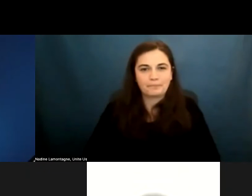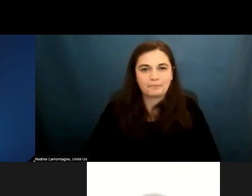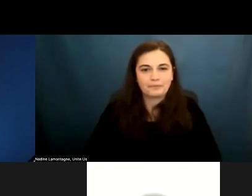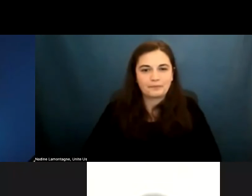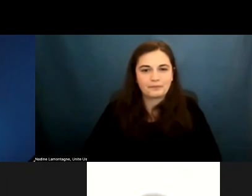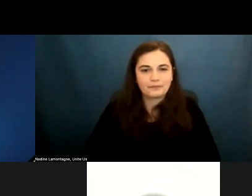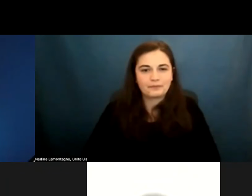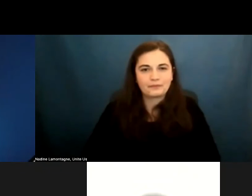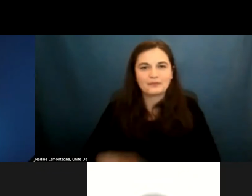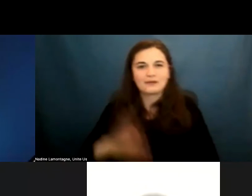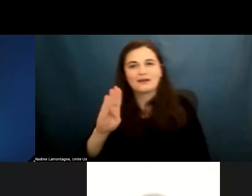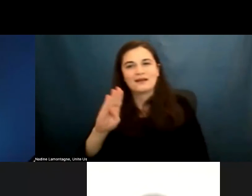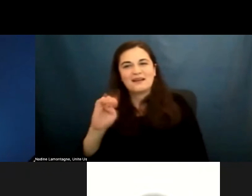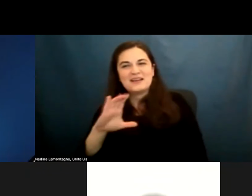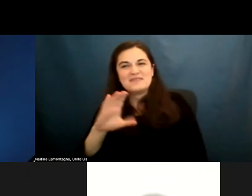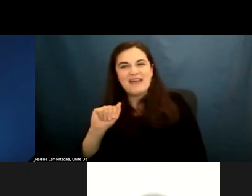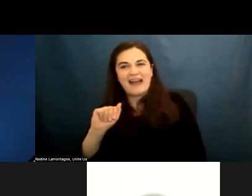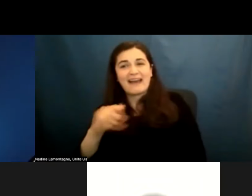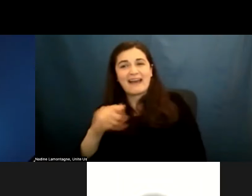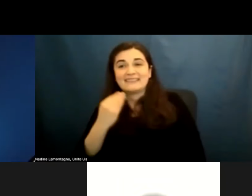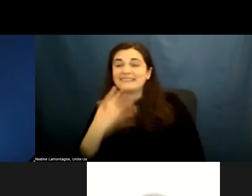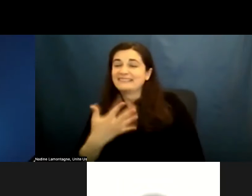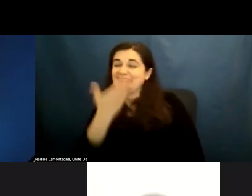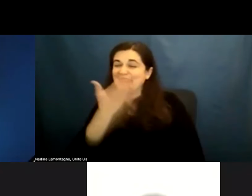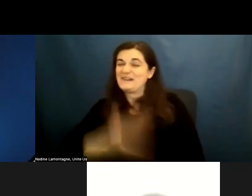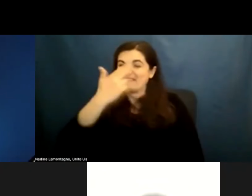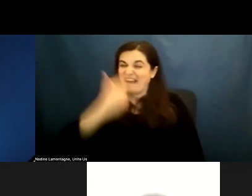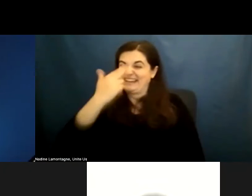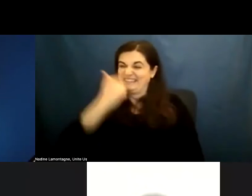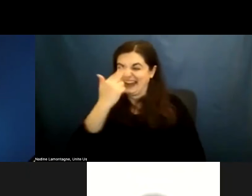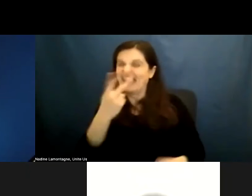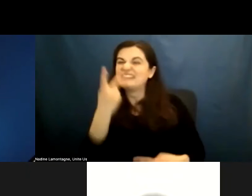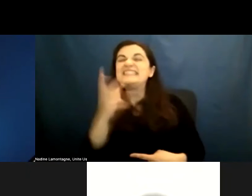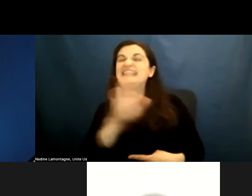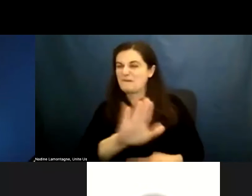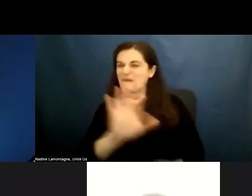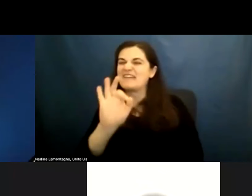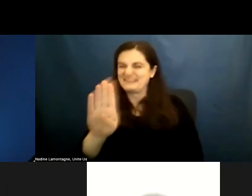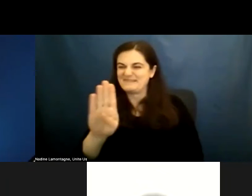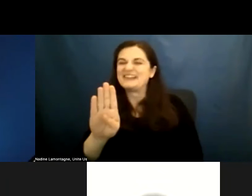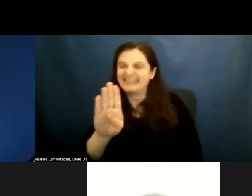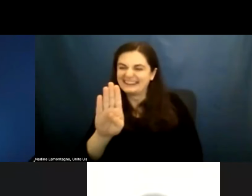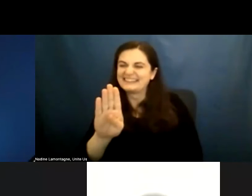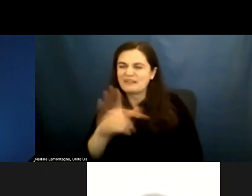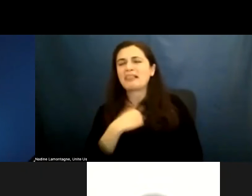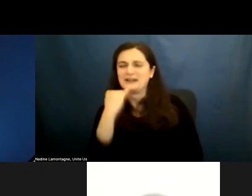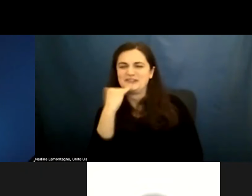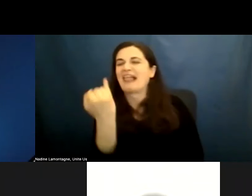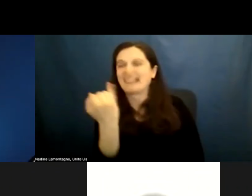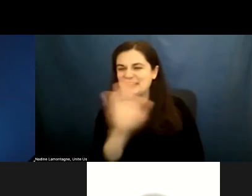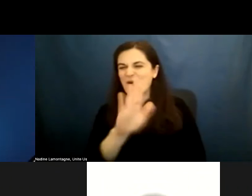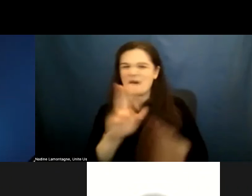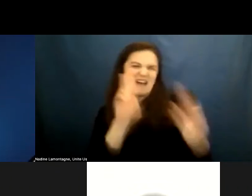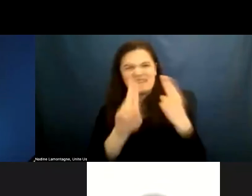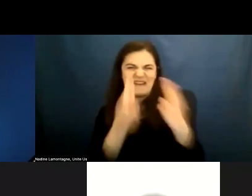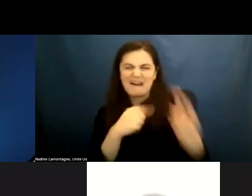You are very funny. I will say that because I've seen your threads and you are very quick-witted. So I'm a little envious because I'm thinking like,